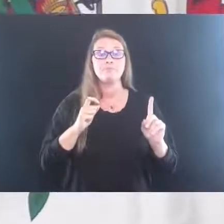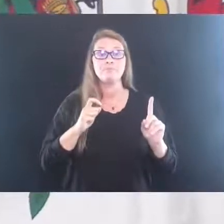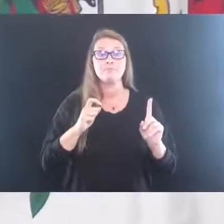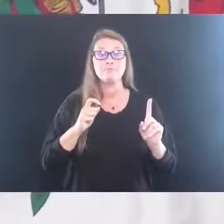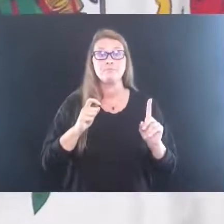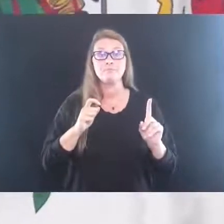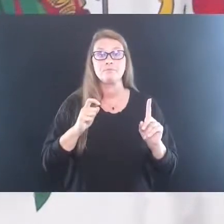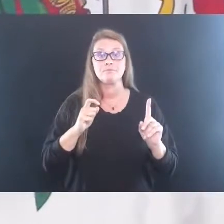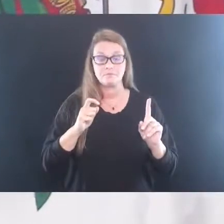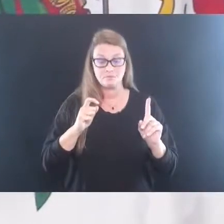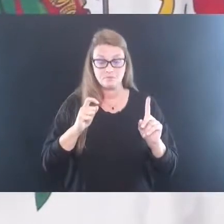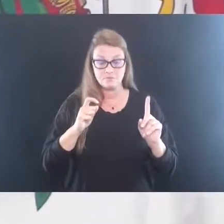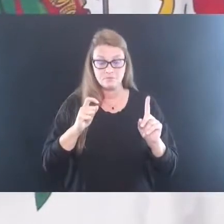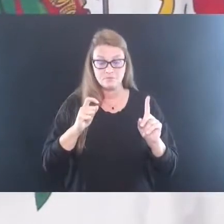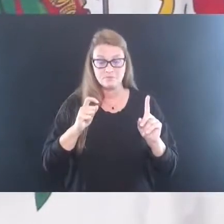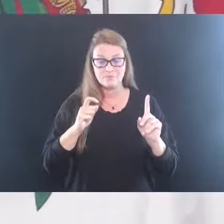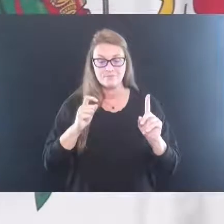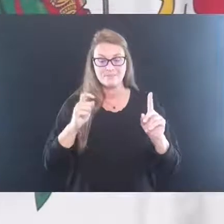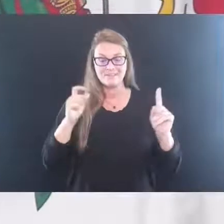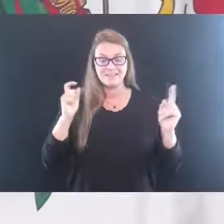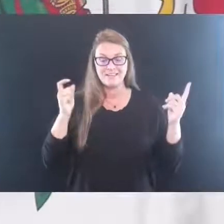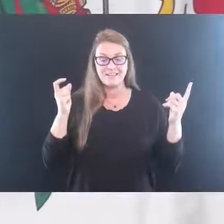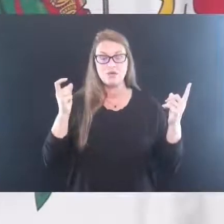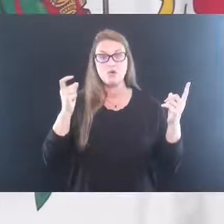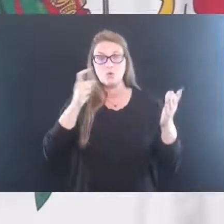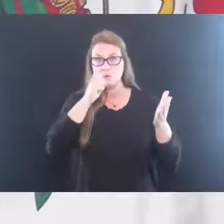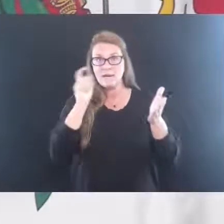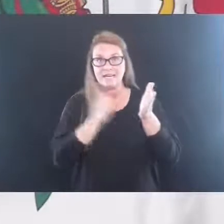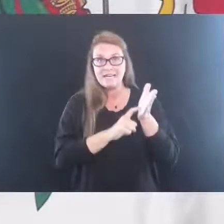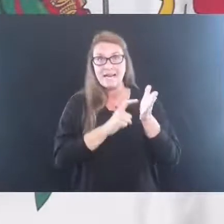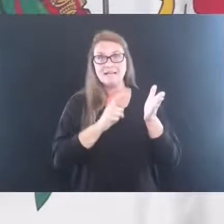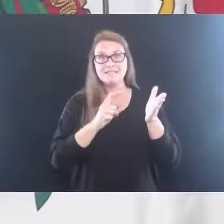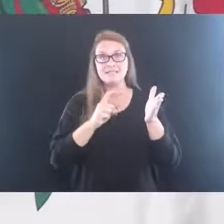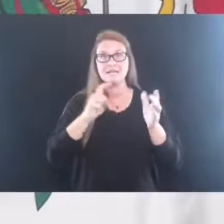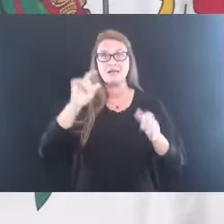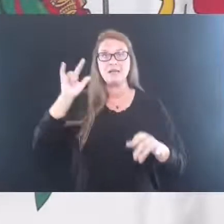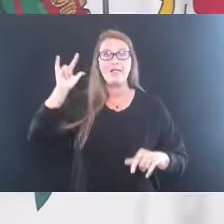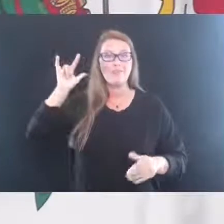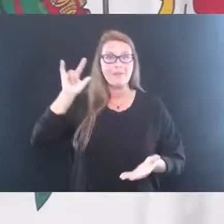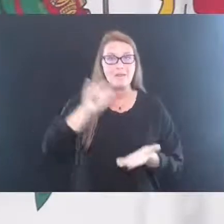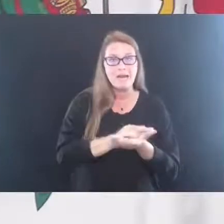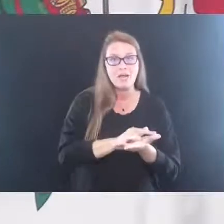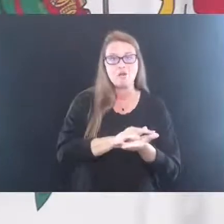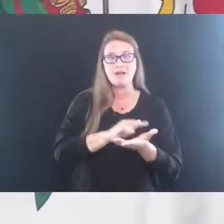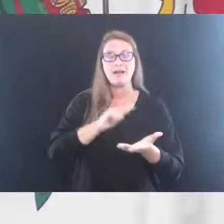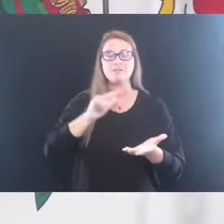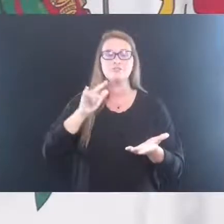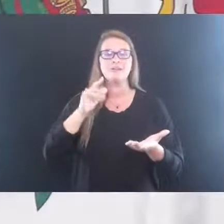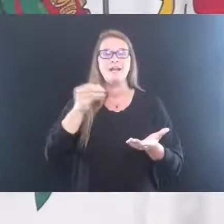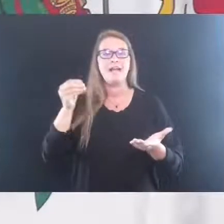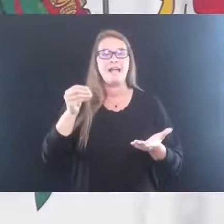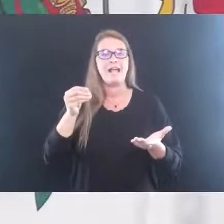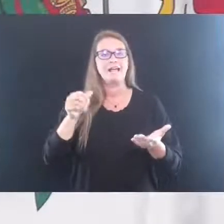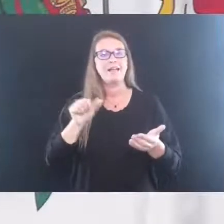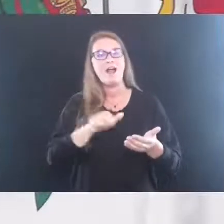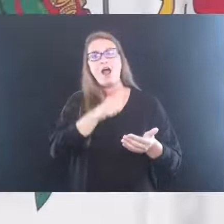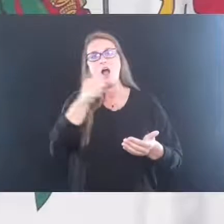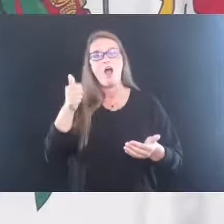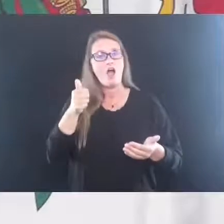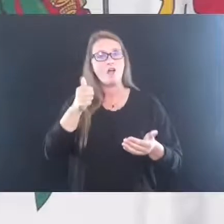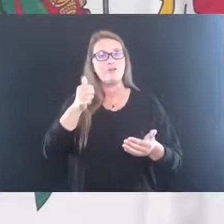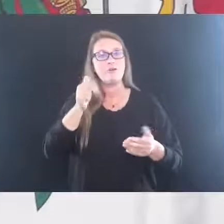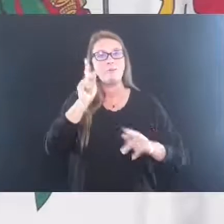guess, recognizing, surely not celebrating, the day of the plane crash, and folks down there that we're going to talk